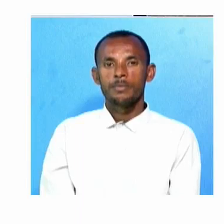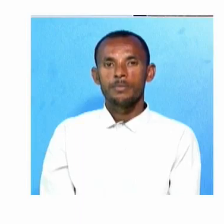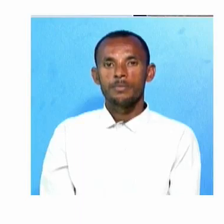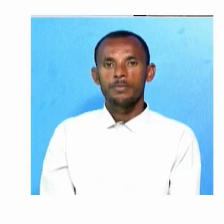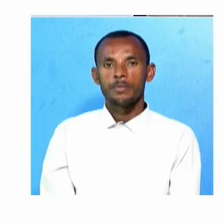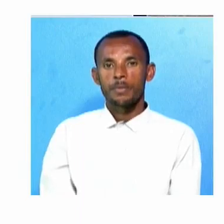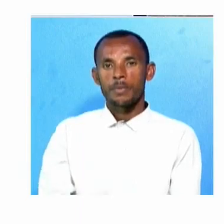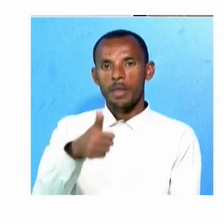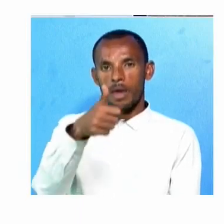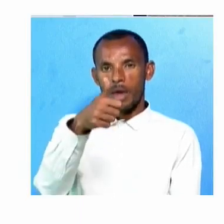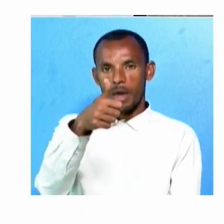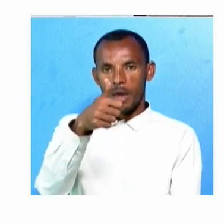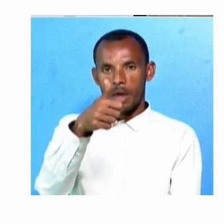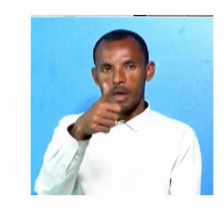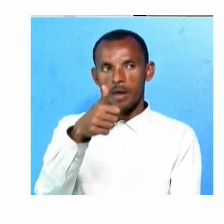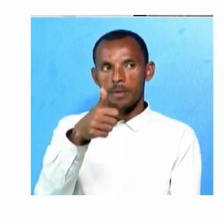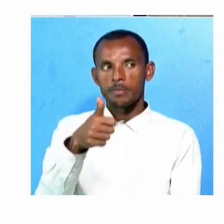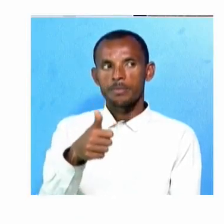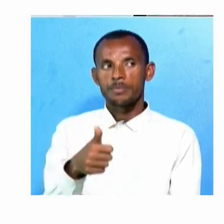A,